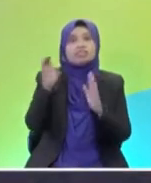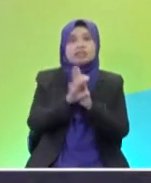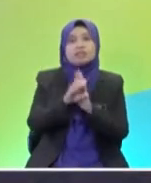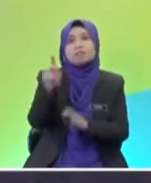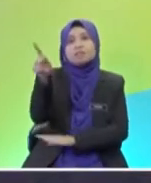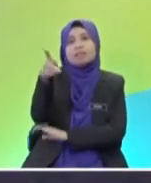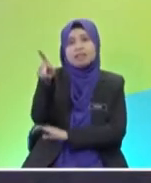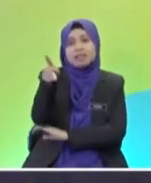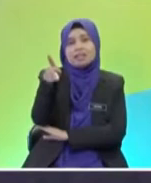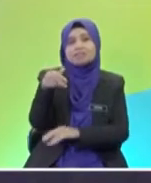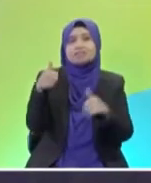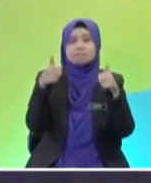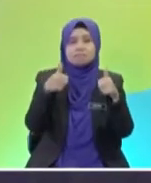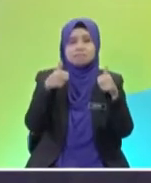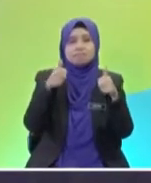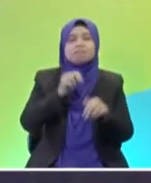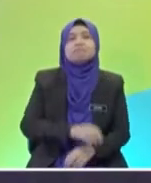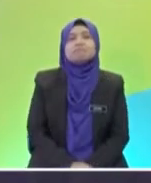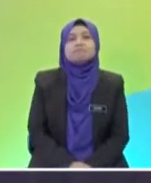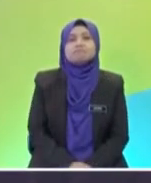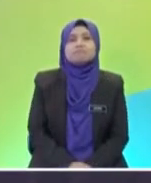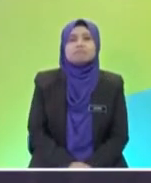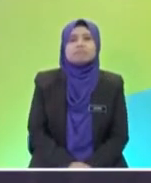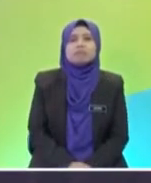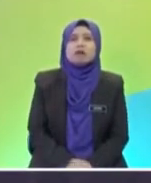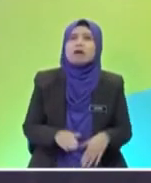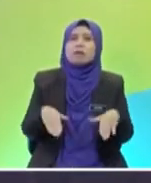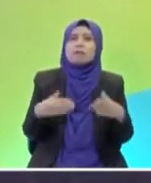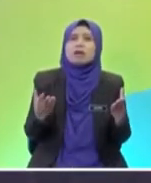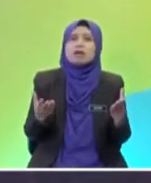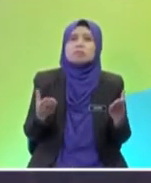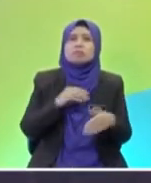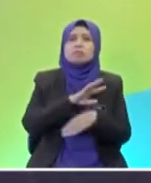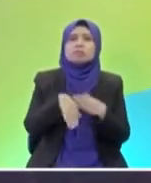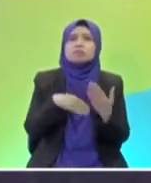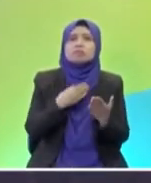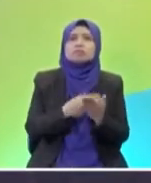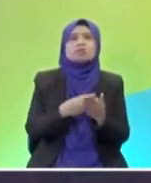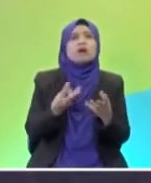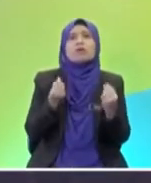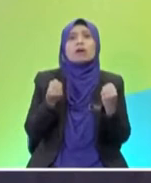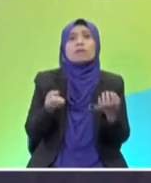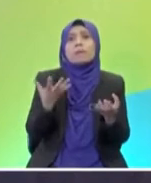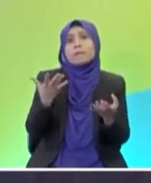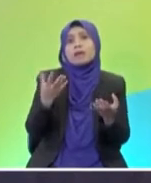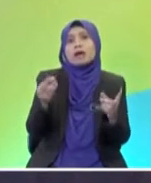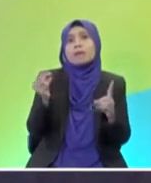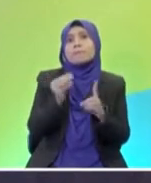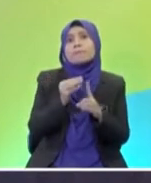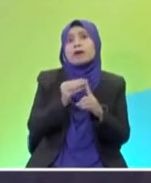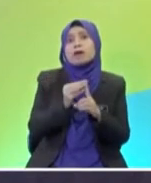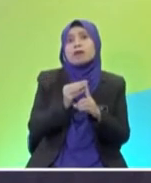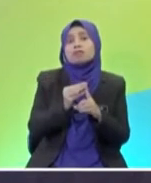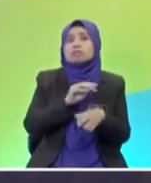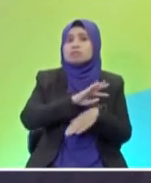Pitcher plant. Okay. Good job, everybody. Good job. Okay. Teacher, can I ask you how did our pupils or how many marks would you give our okay, pupils today? Okay. Each of them and their